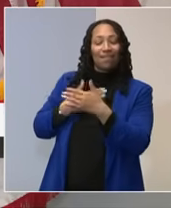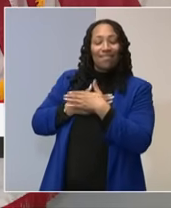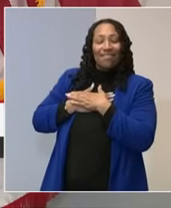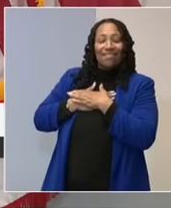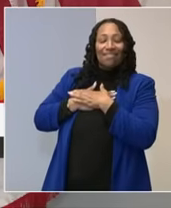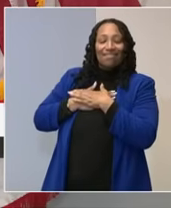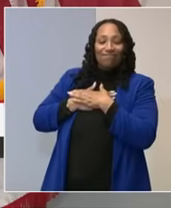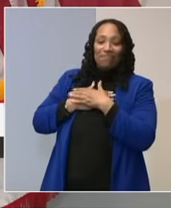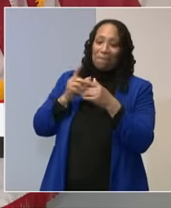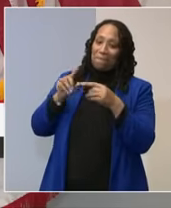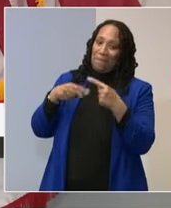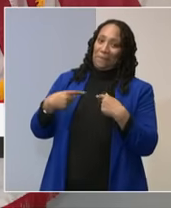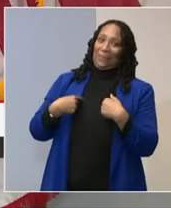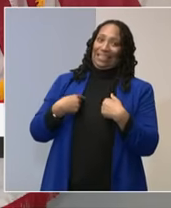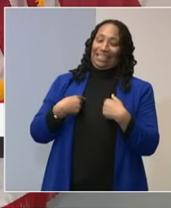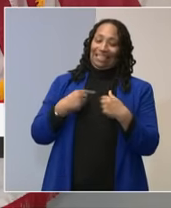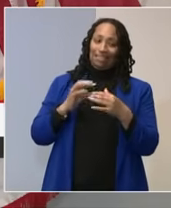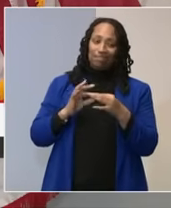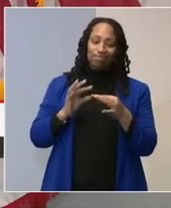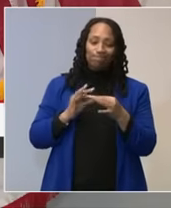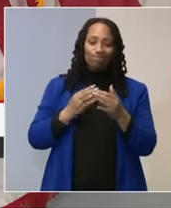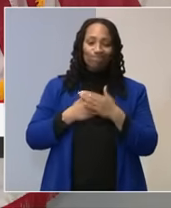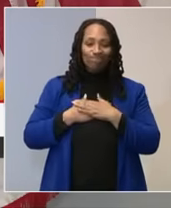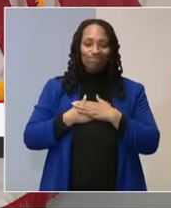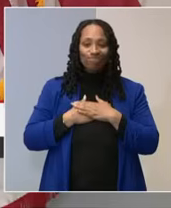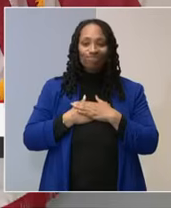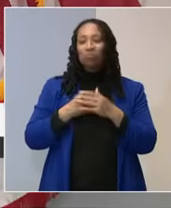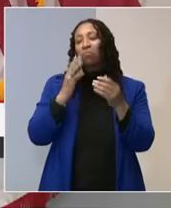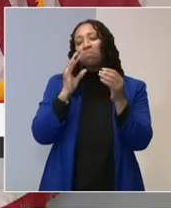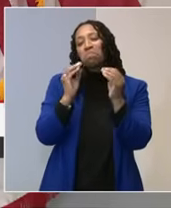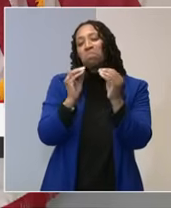more specifically about it in another time. Yep.